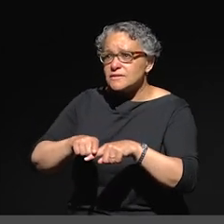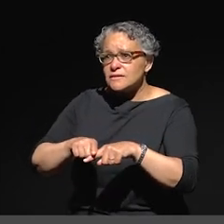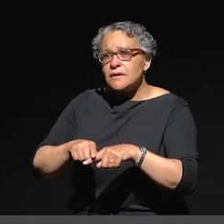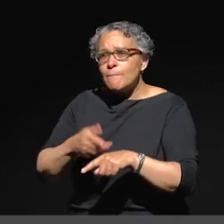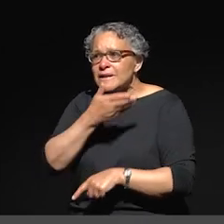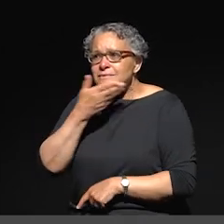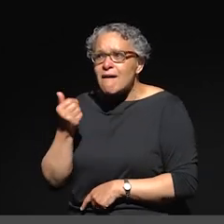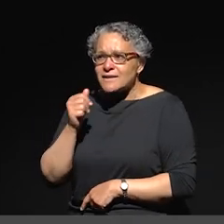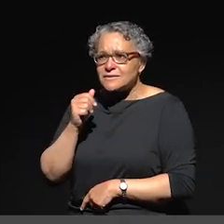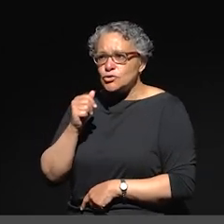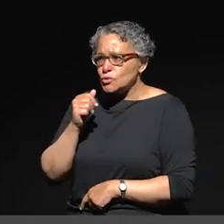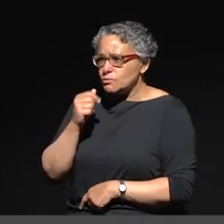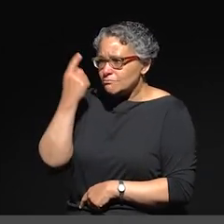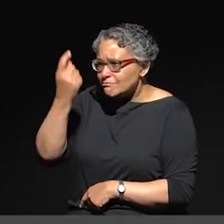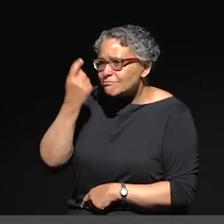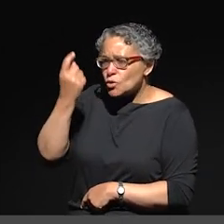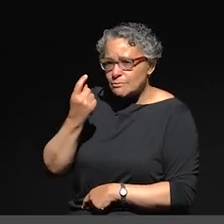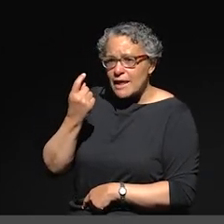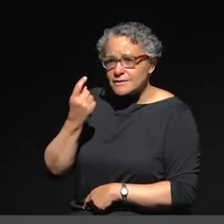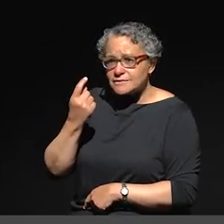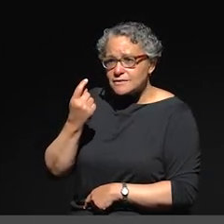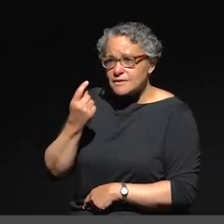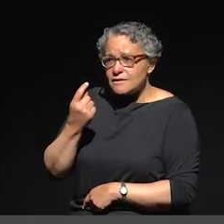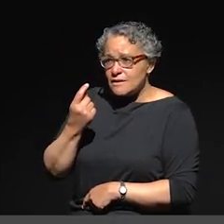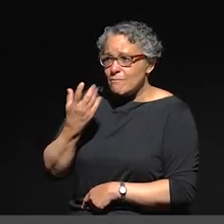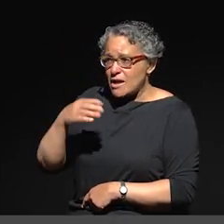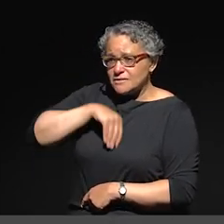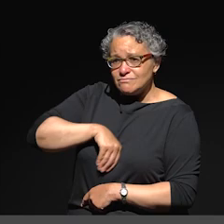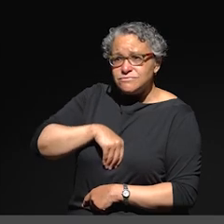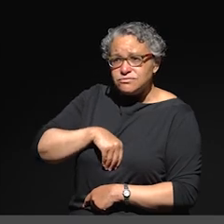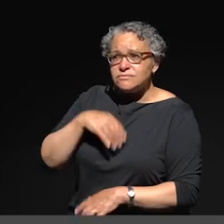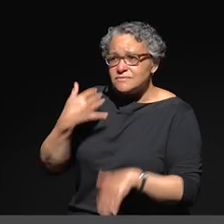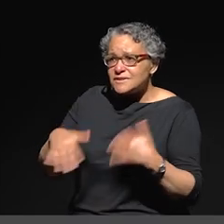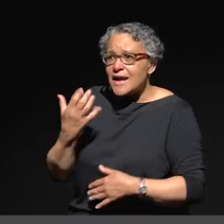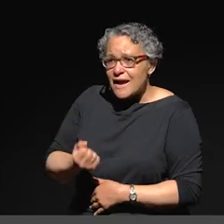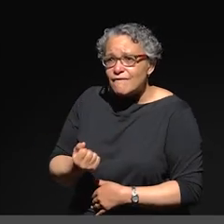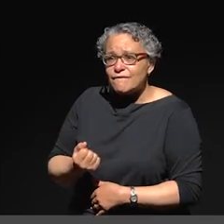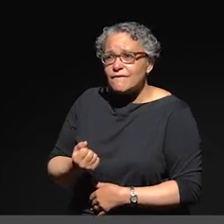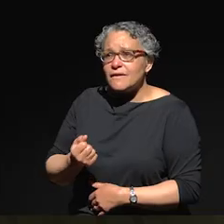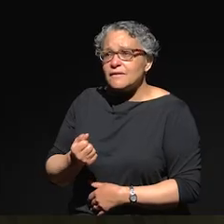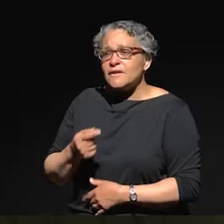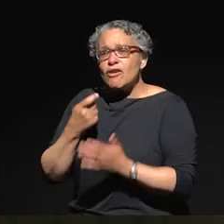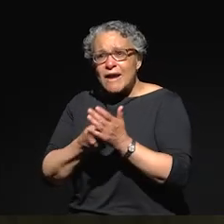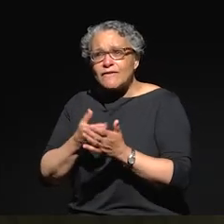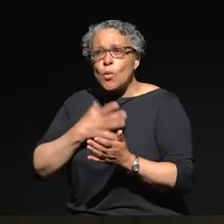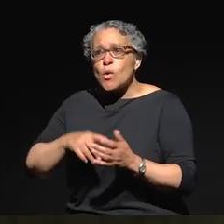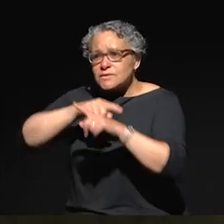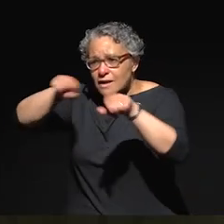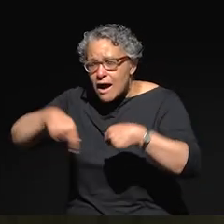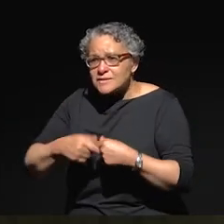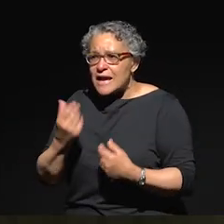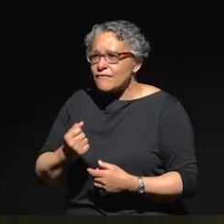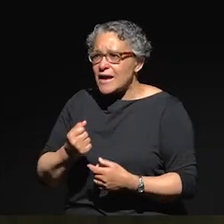And this is an important thing about him too. He wants to put us in a pleasant space, in a safe space in a